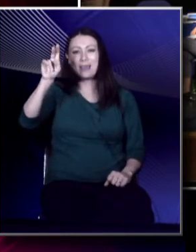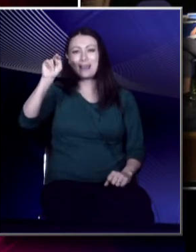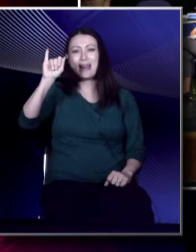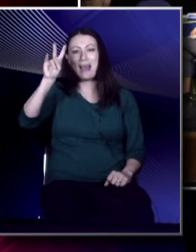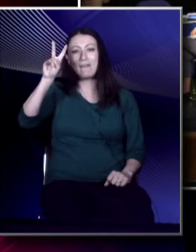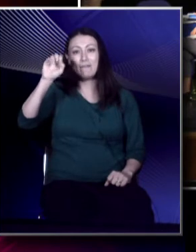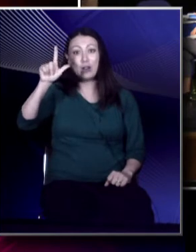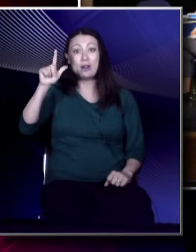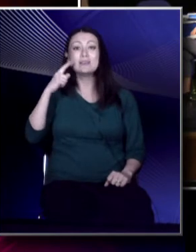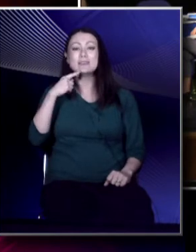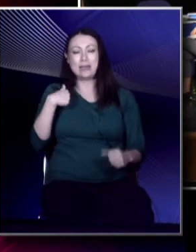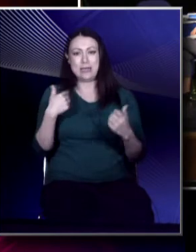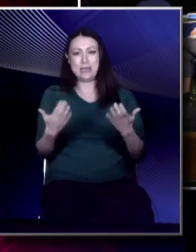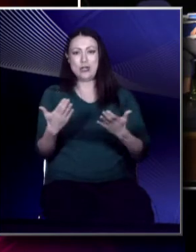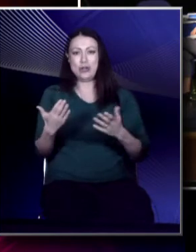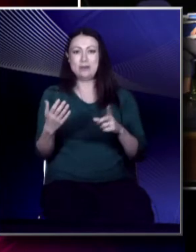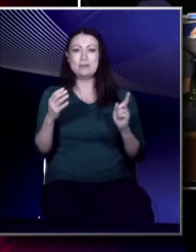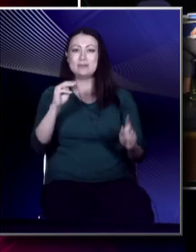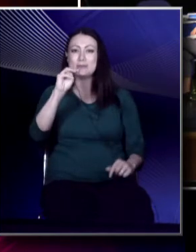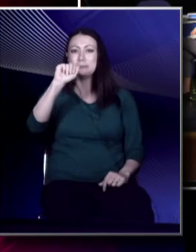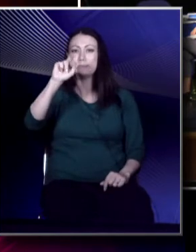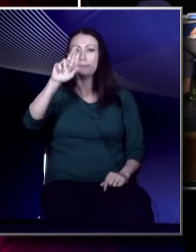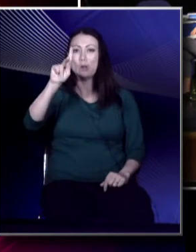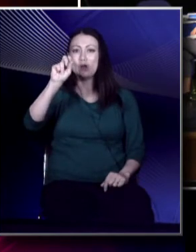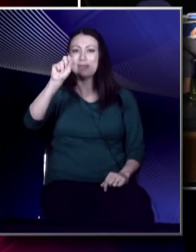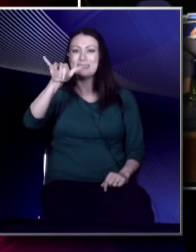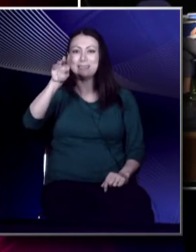Present. Mark Sims.